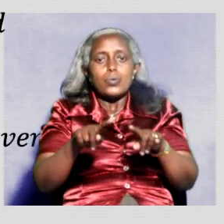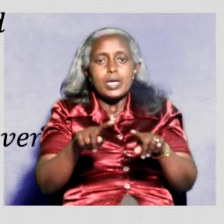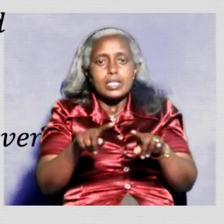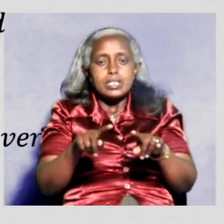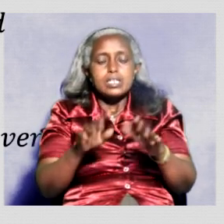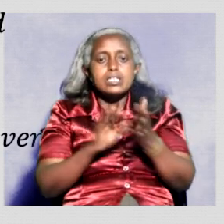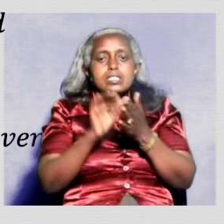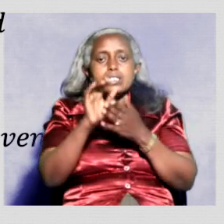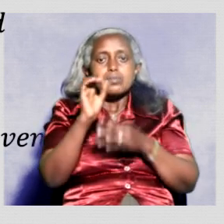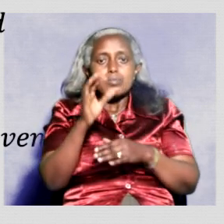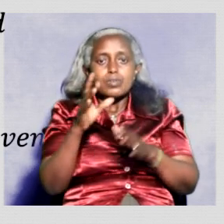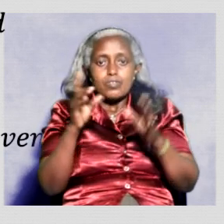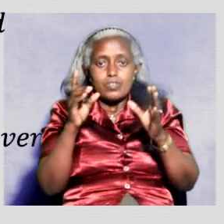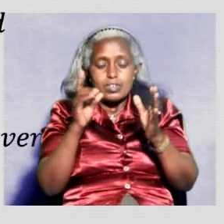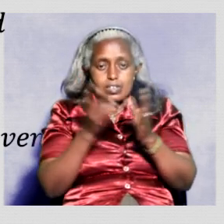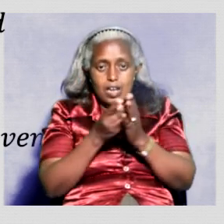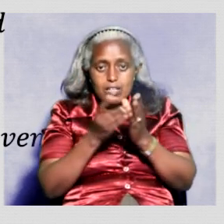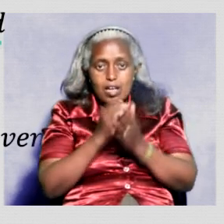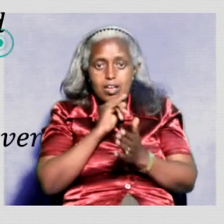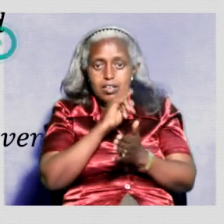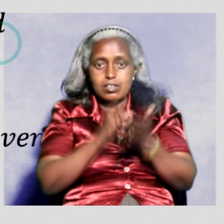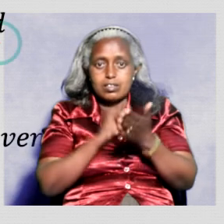the number of data is it is